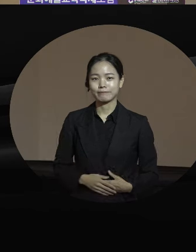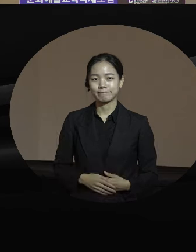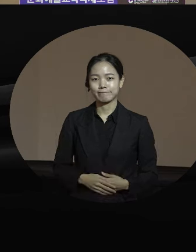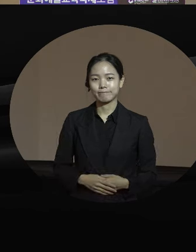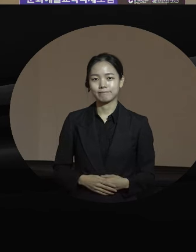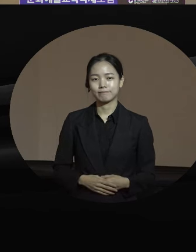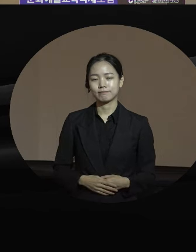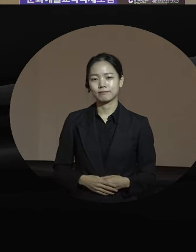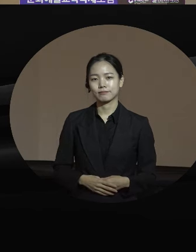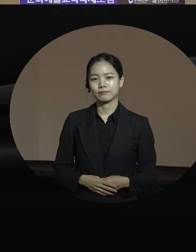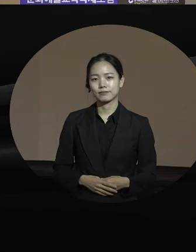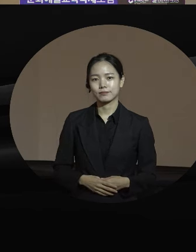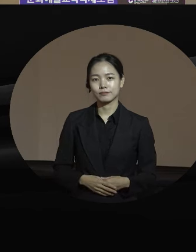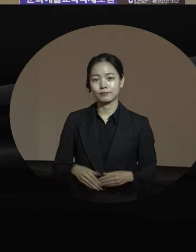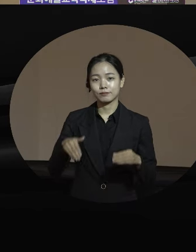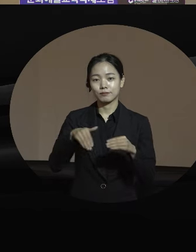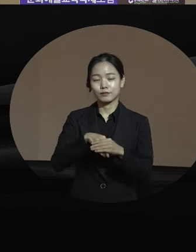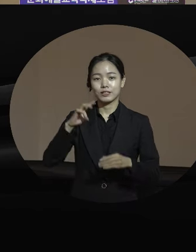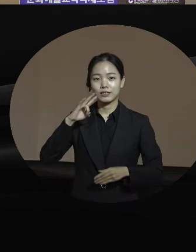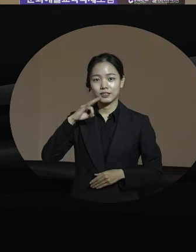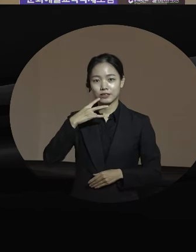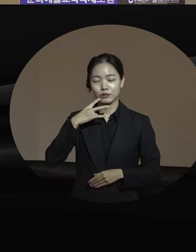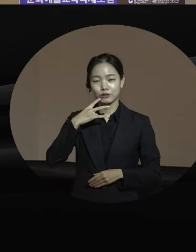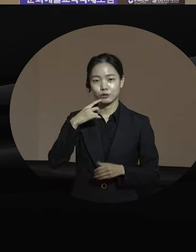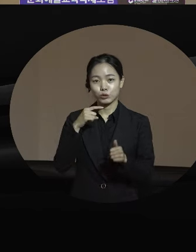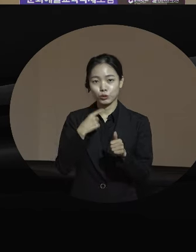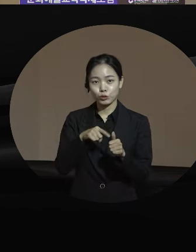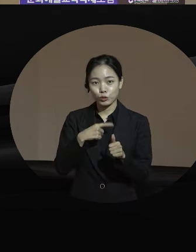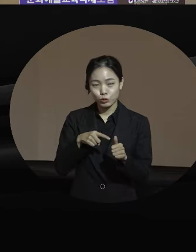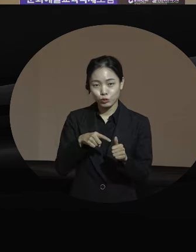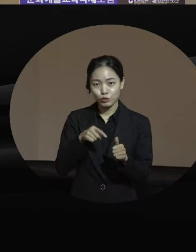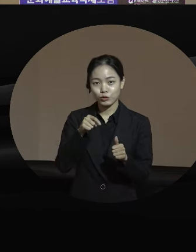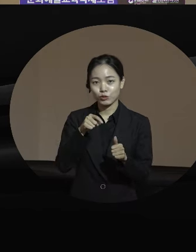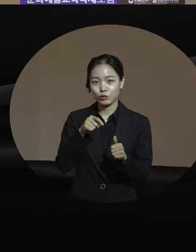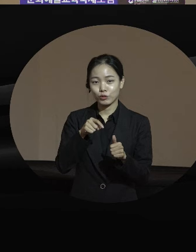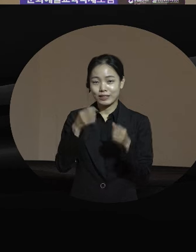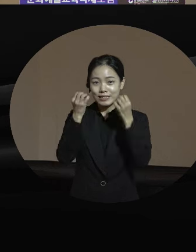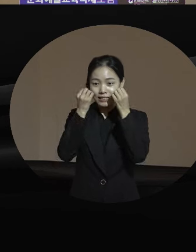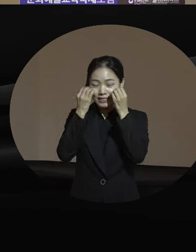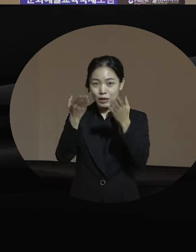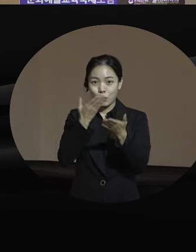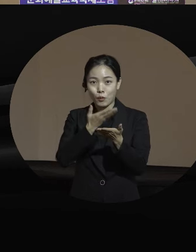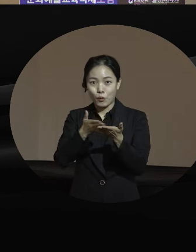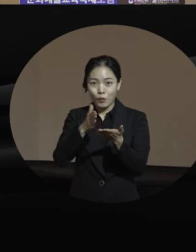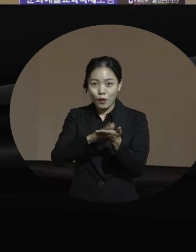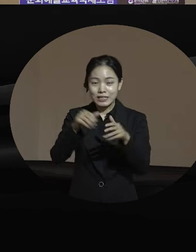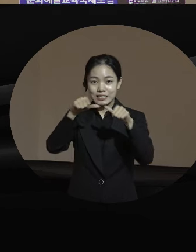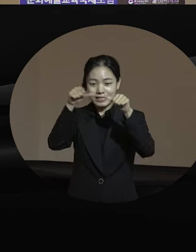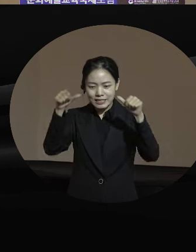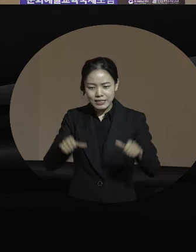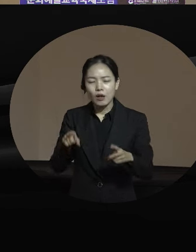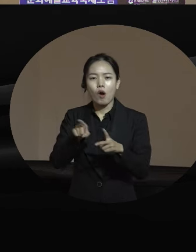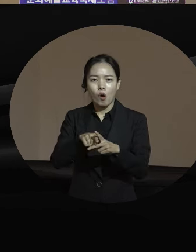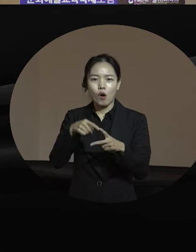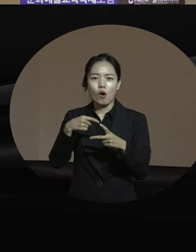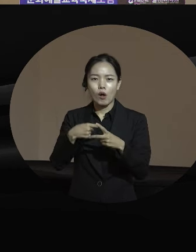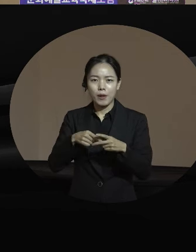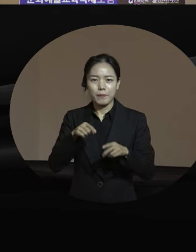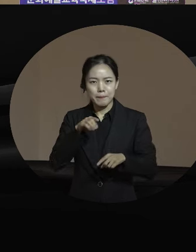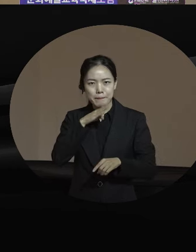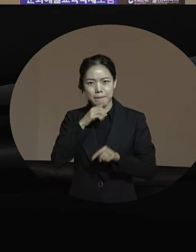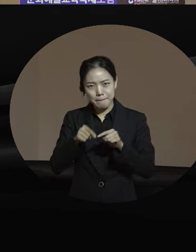that implementing the new framework for culture and arts education and in enhancing arts and culture education will lead us to